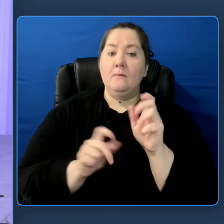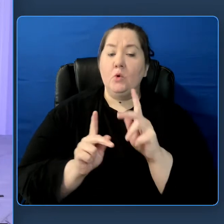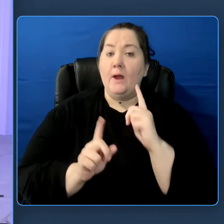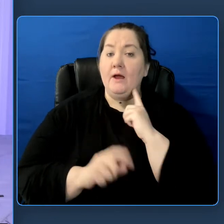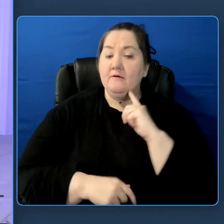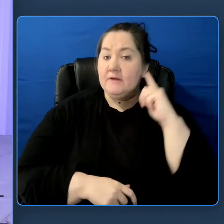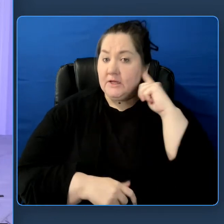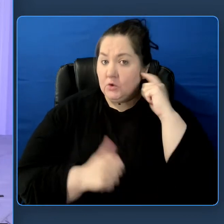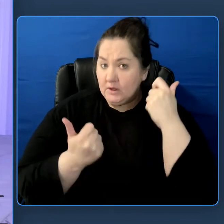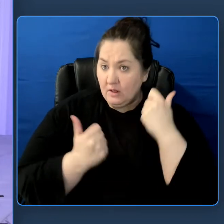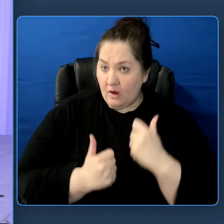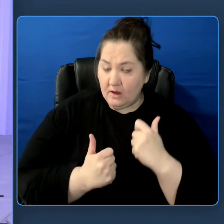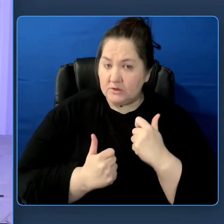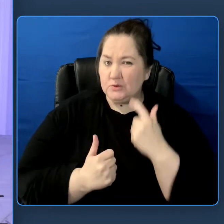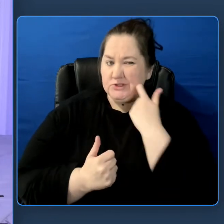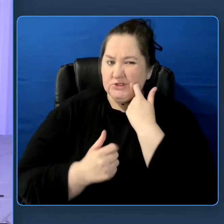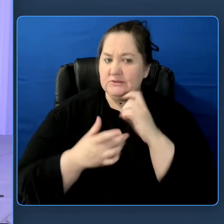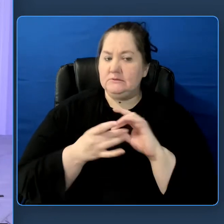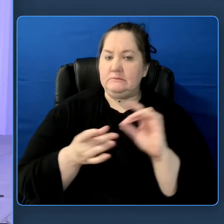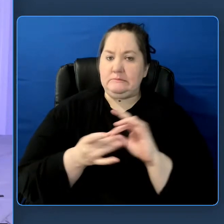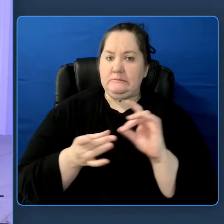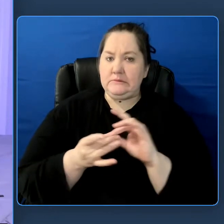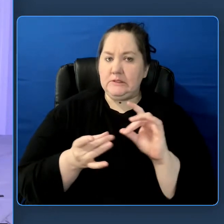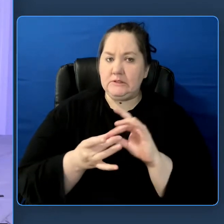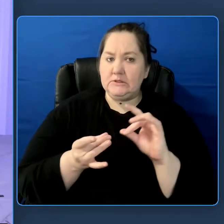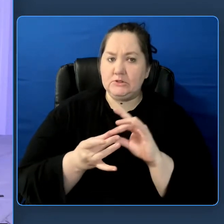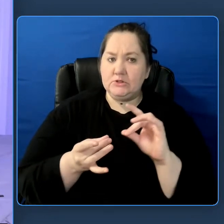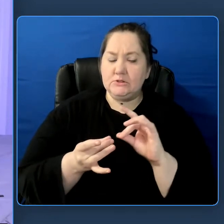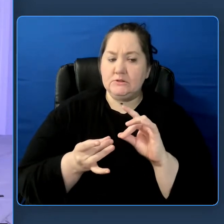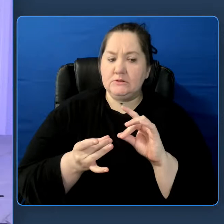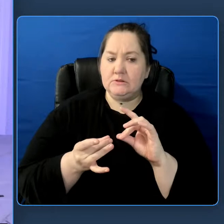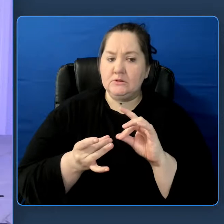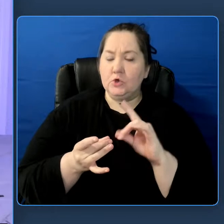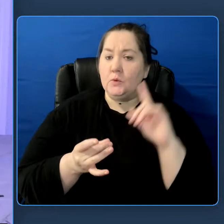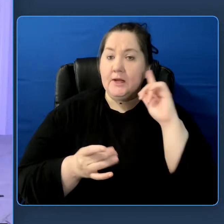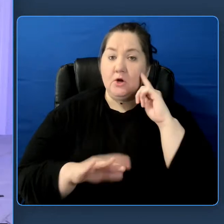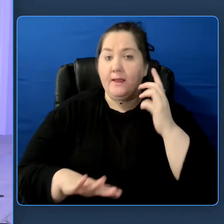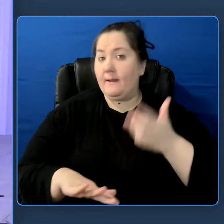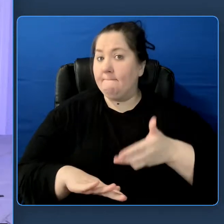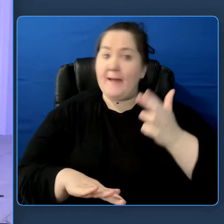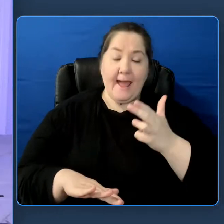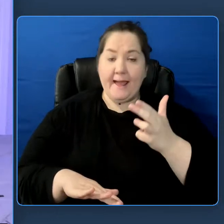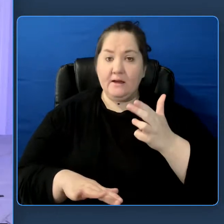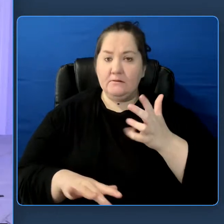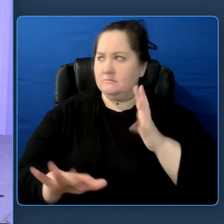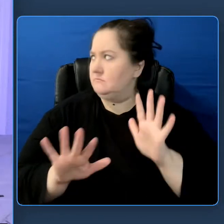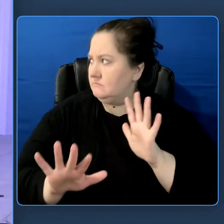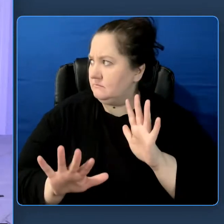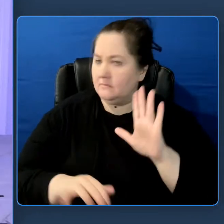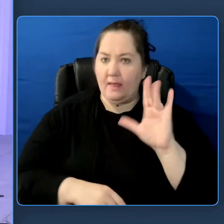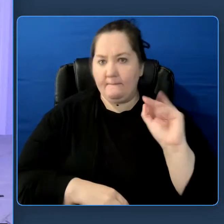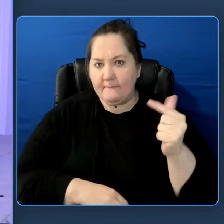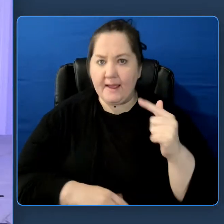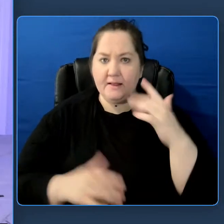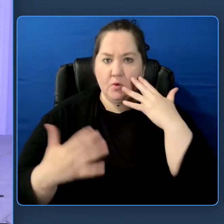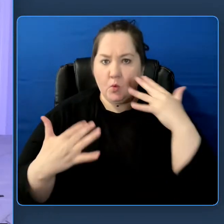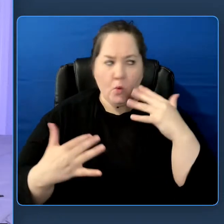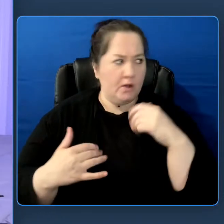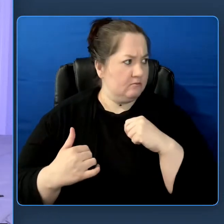that have hearing loss, as we just mentioned, like you hear a bang and it's a gunshot or whatever you heard